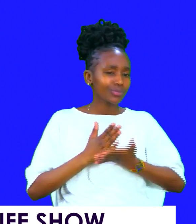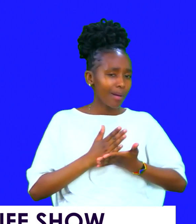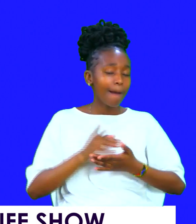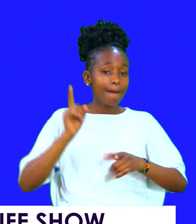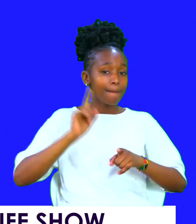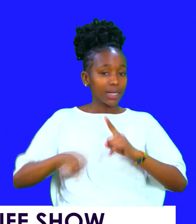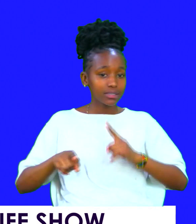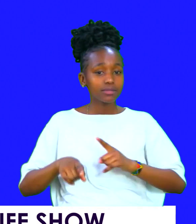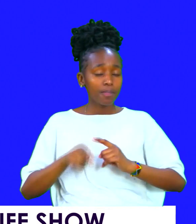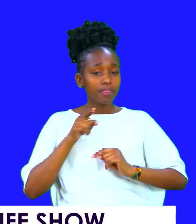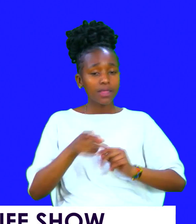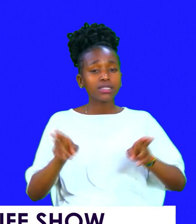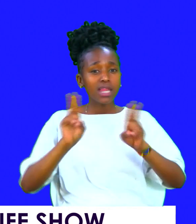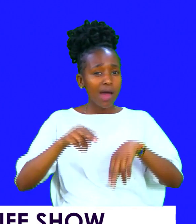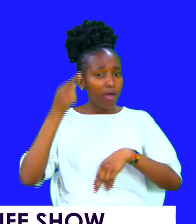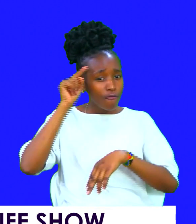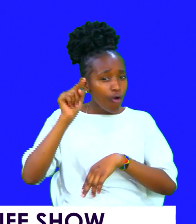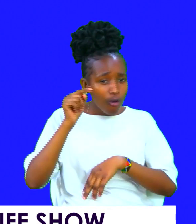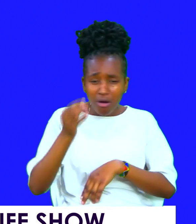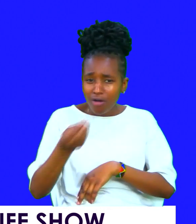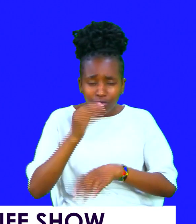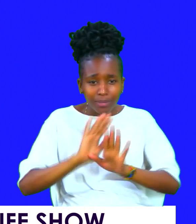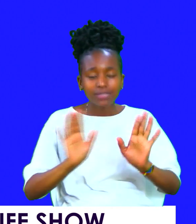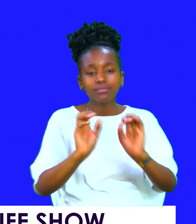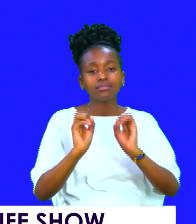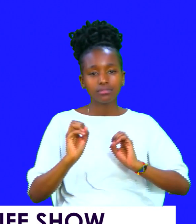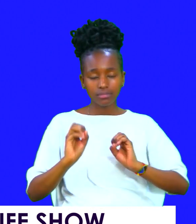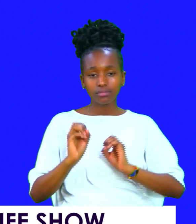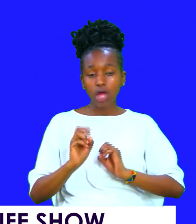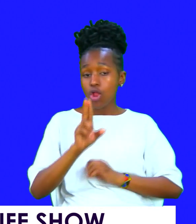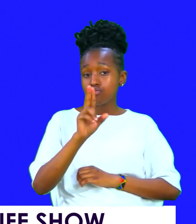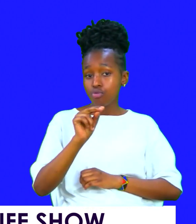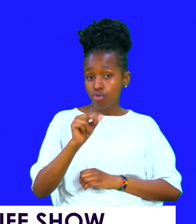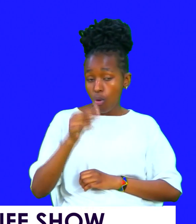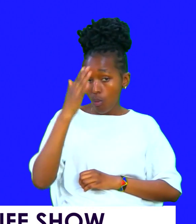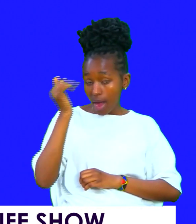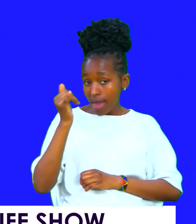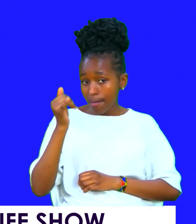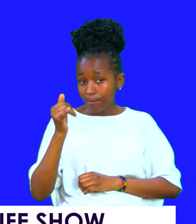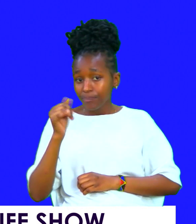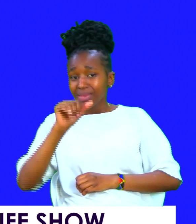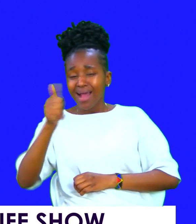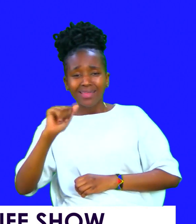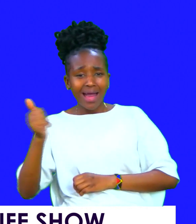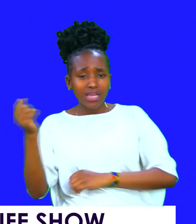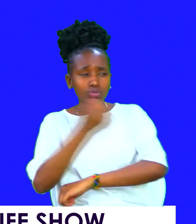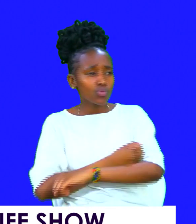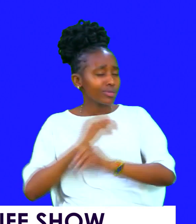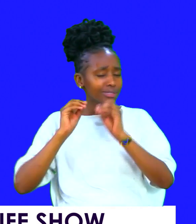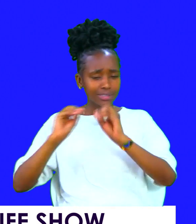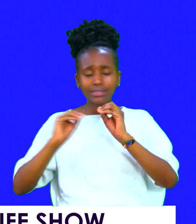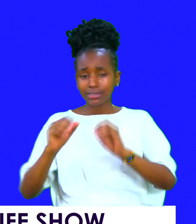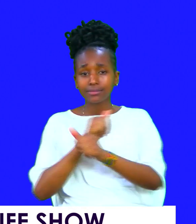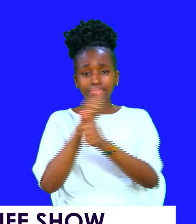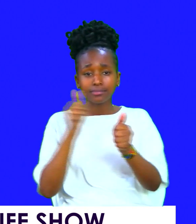it is not just for the food. No. It is for the teaching, for the value of the teachers in